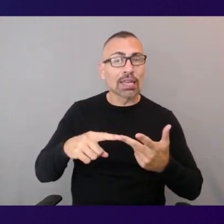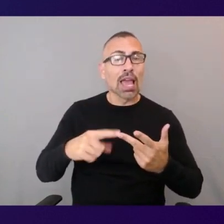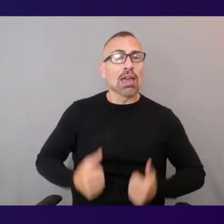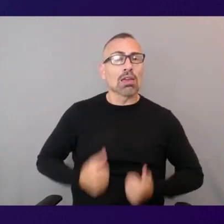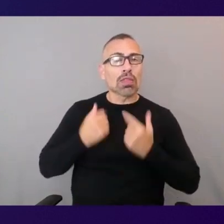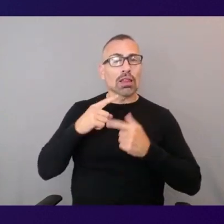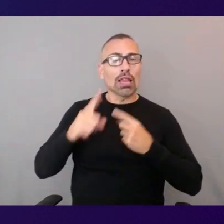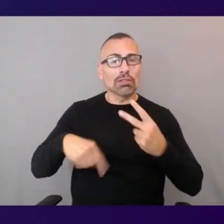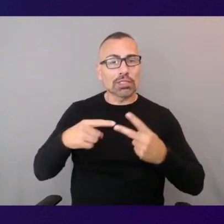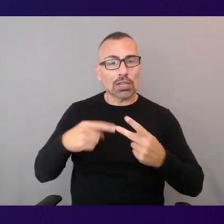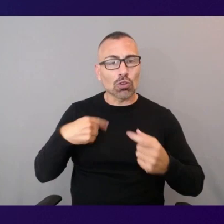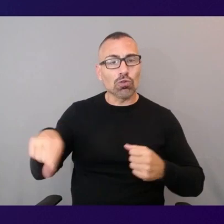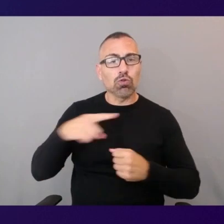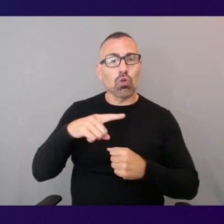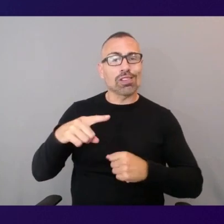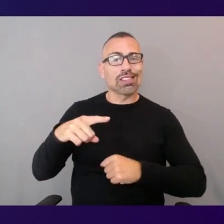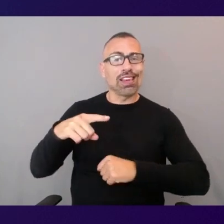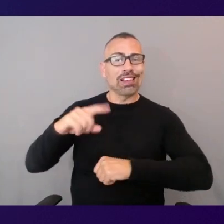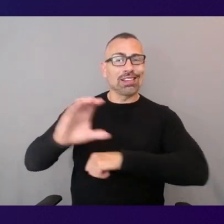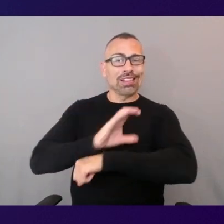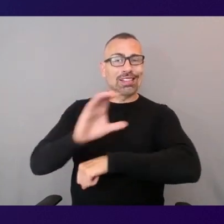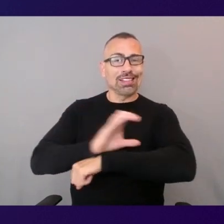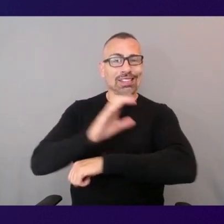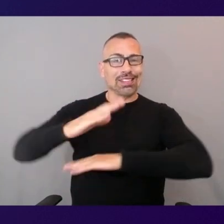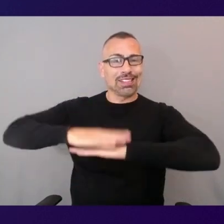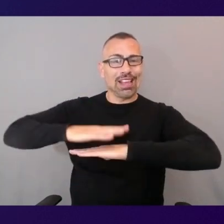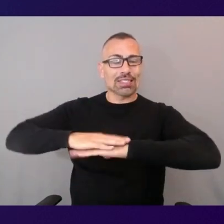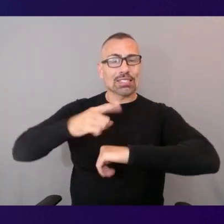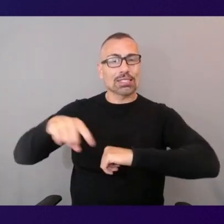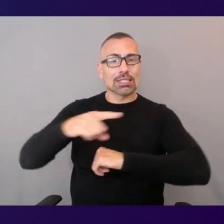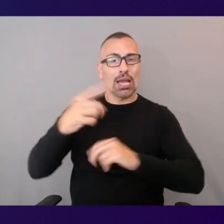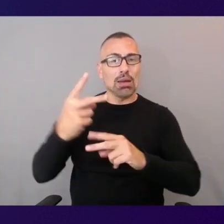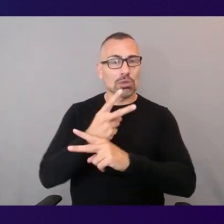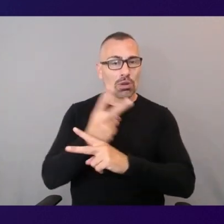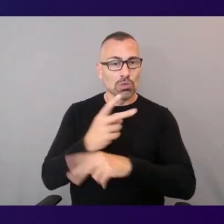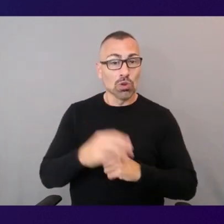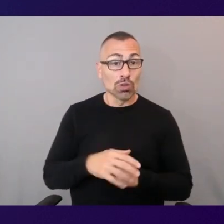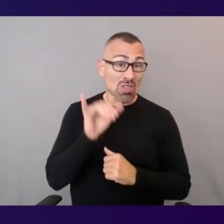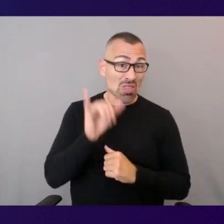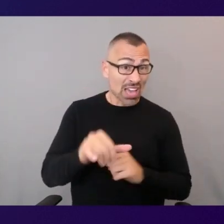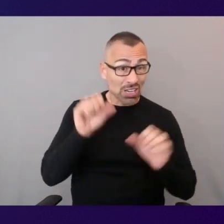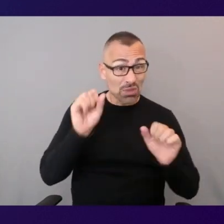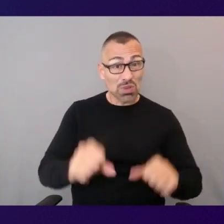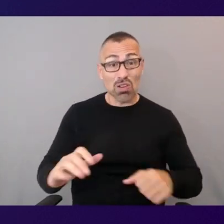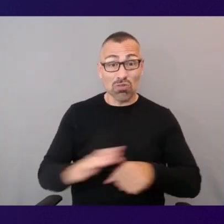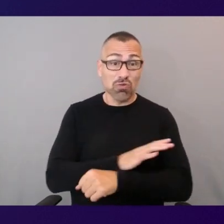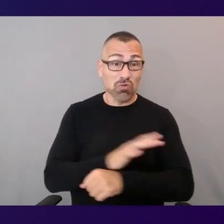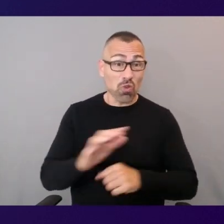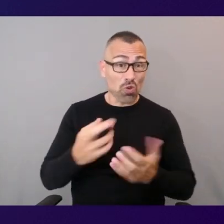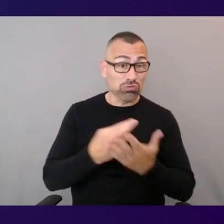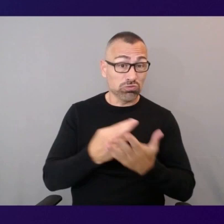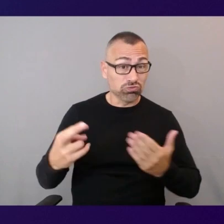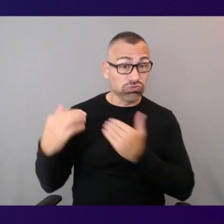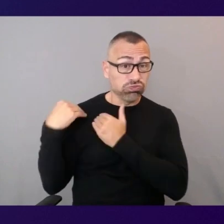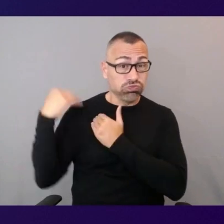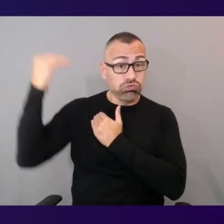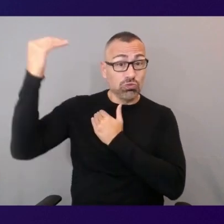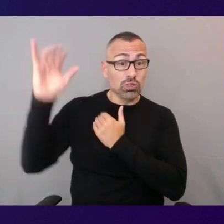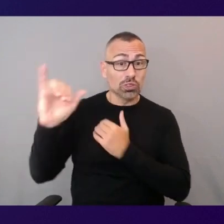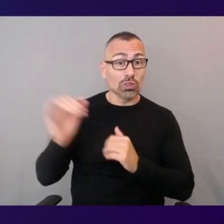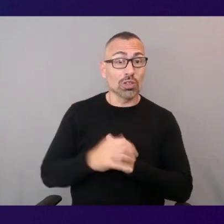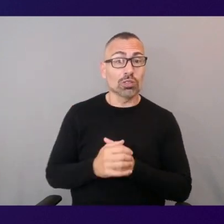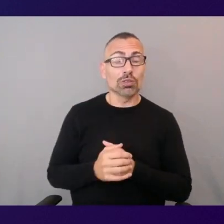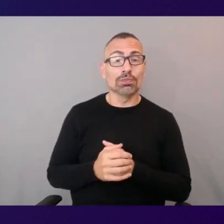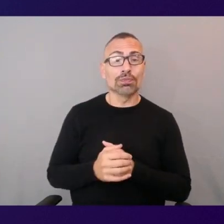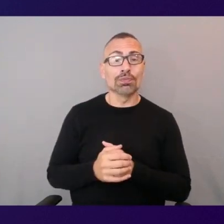resource there too. So absolutely. As a former VMware professional, the term right sizing is